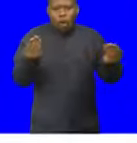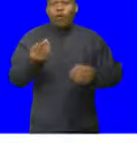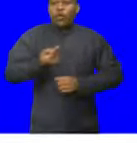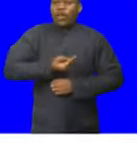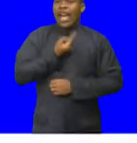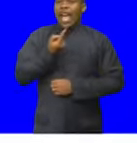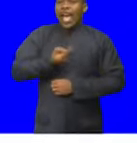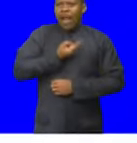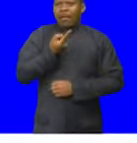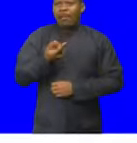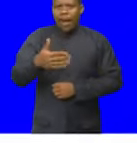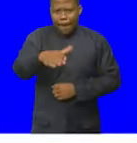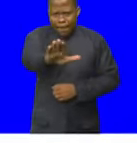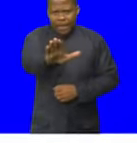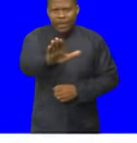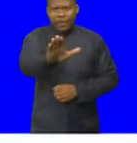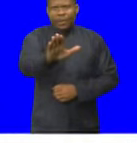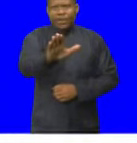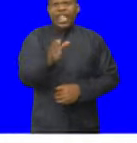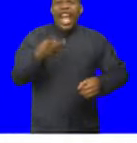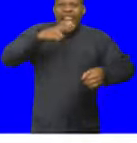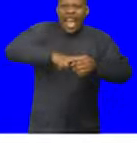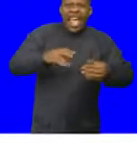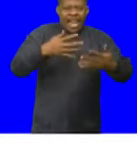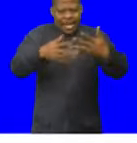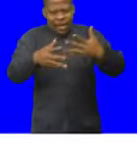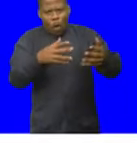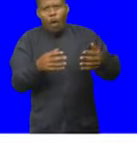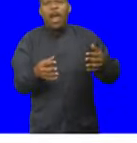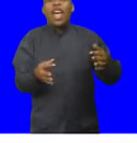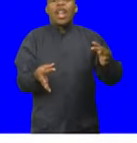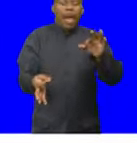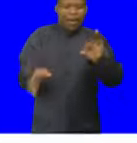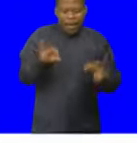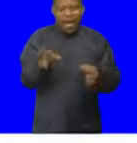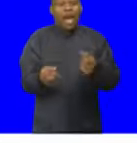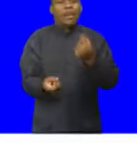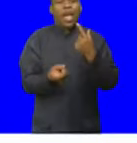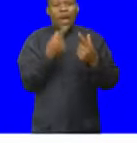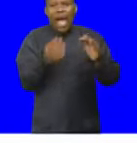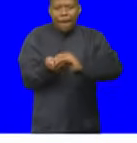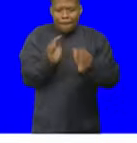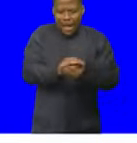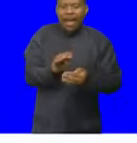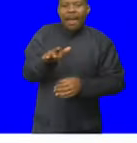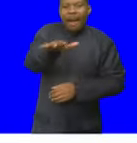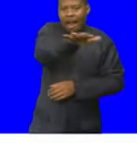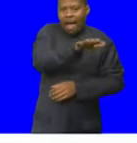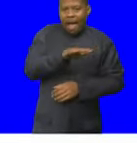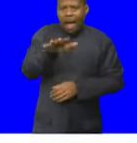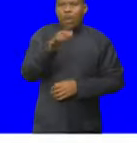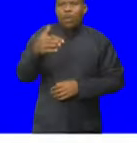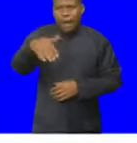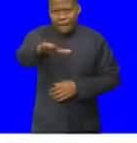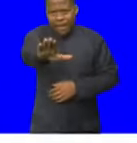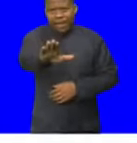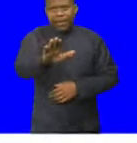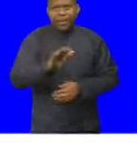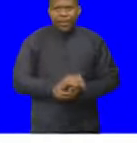including local manufacture of medicines, both conventional and the traditional